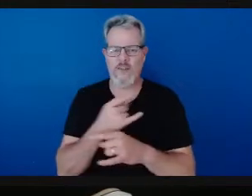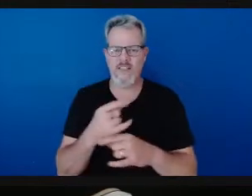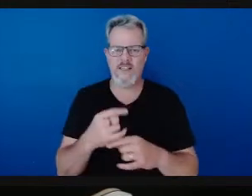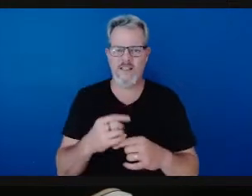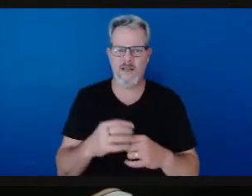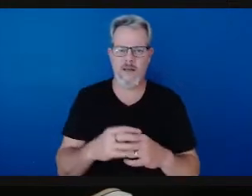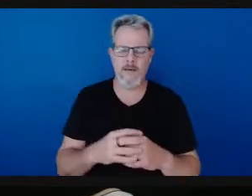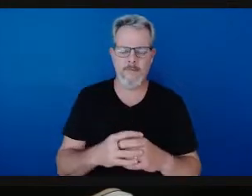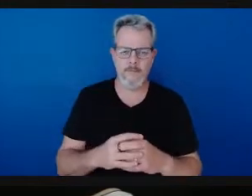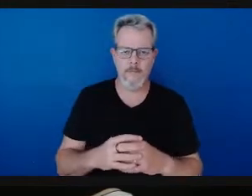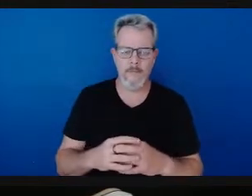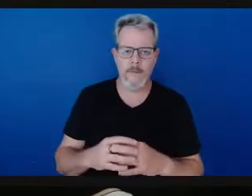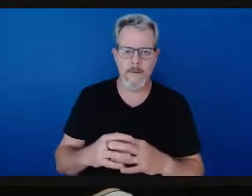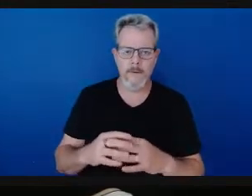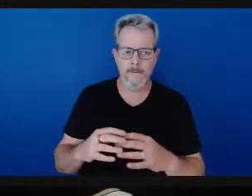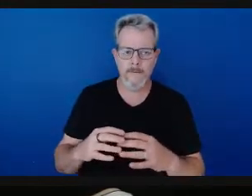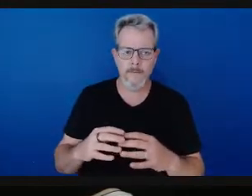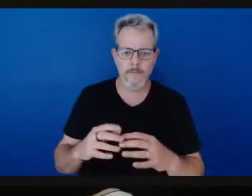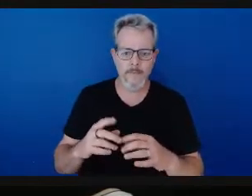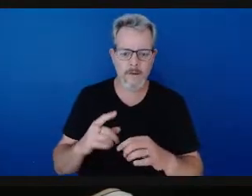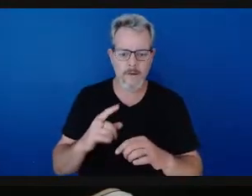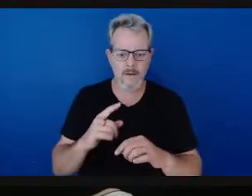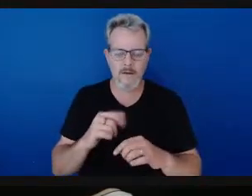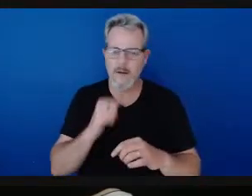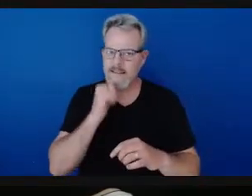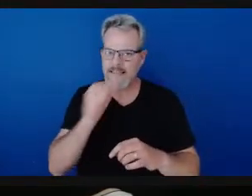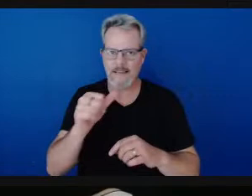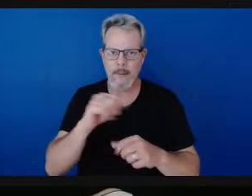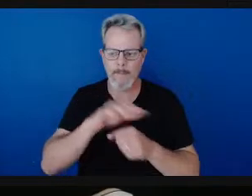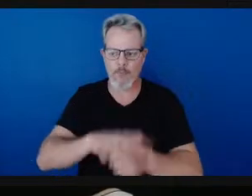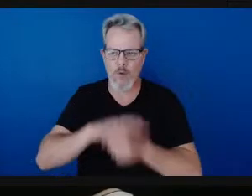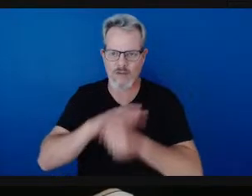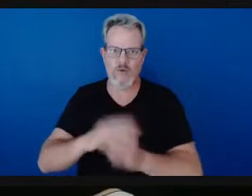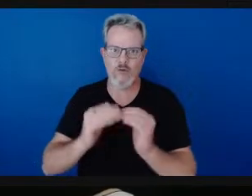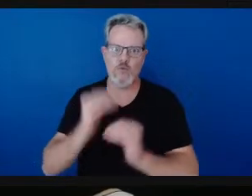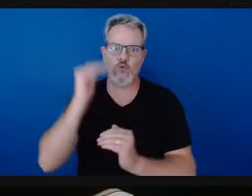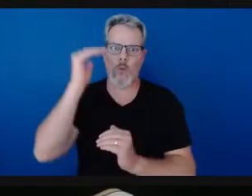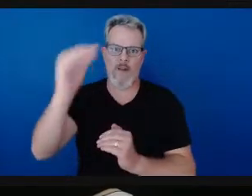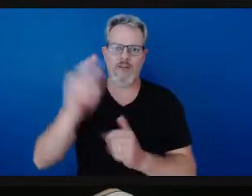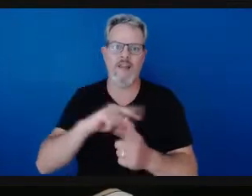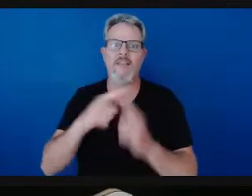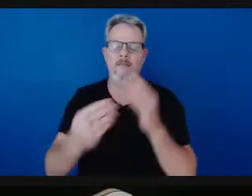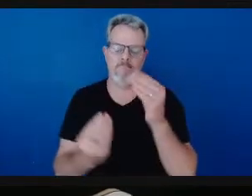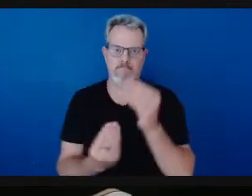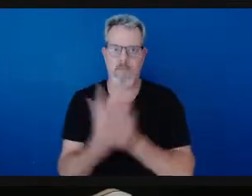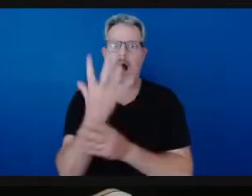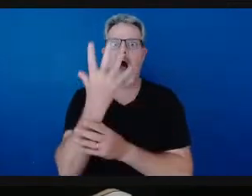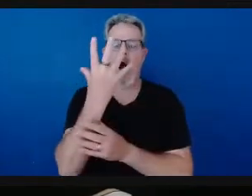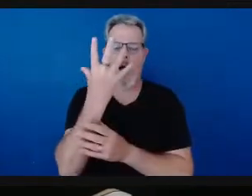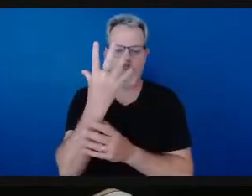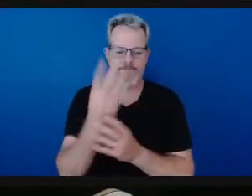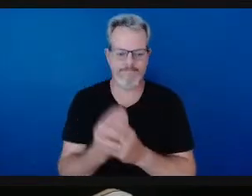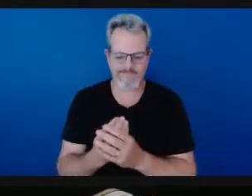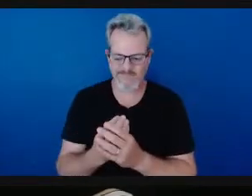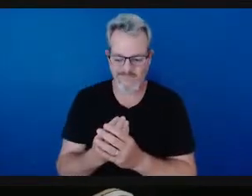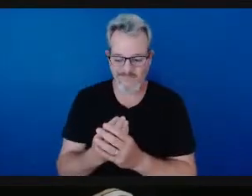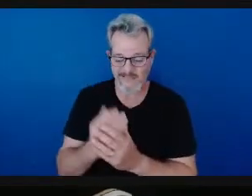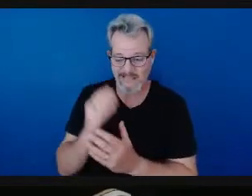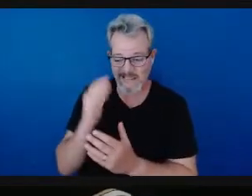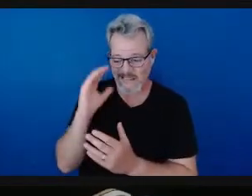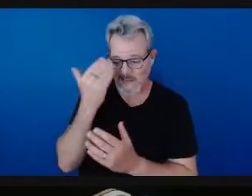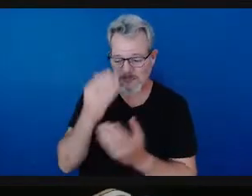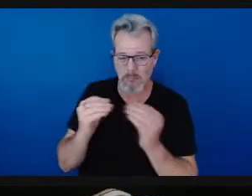to pressurize about that much before it actually can pop, right? But I would also say it's likely more complex than that.